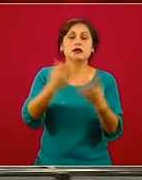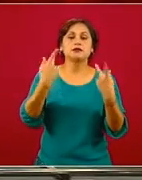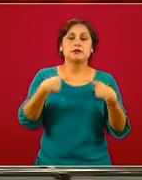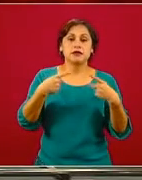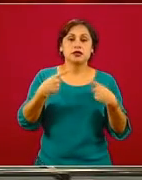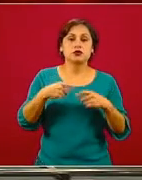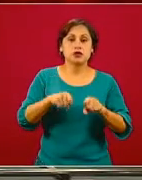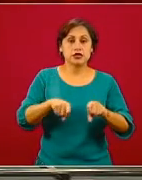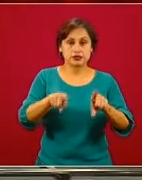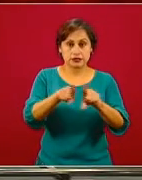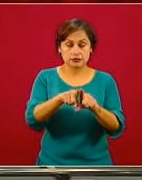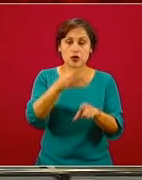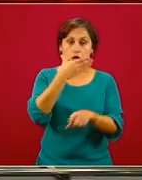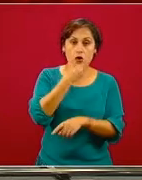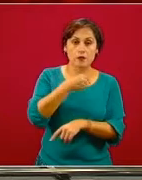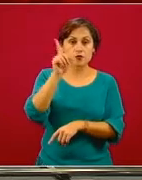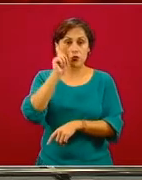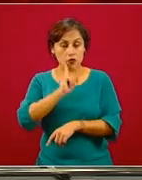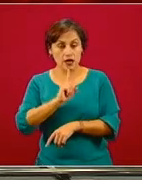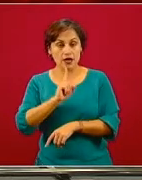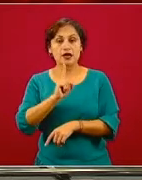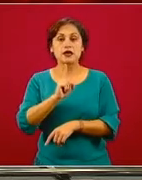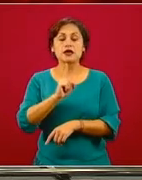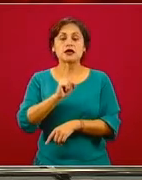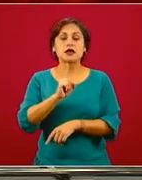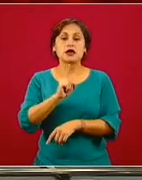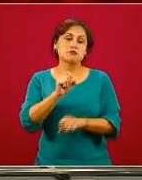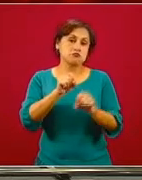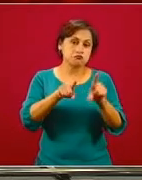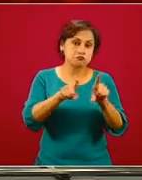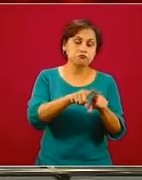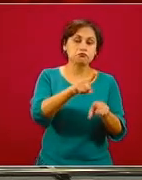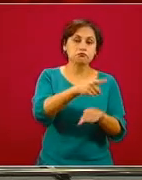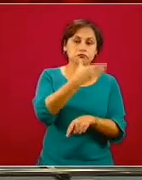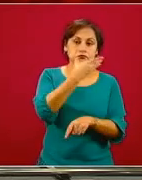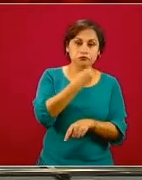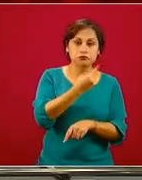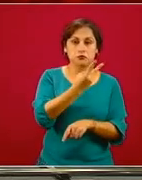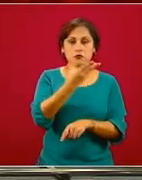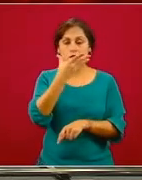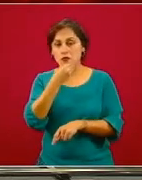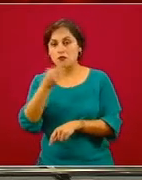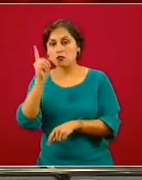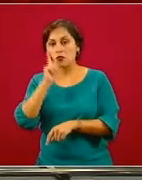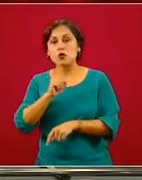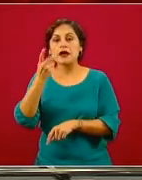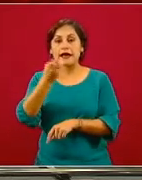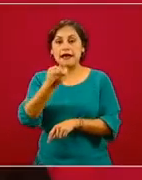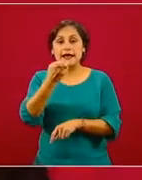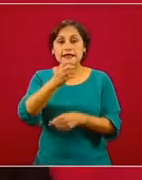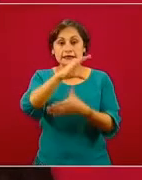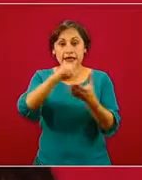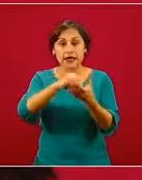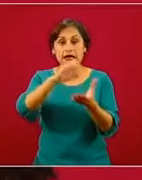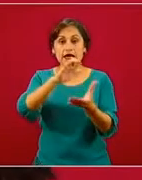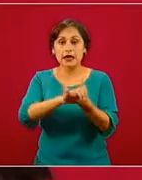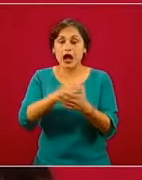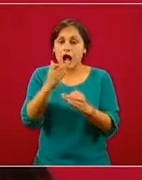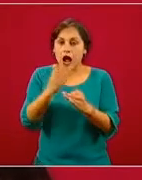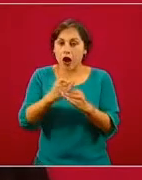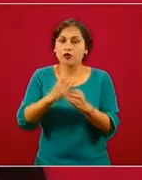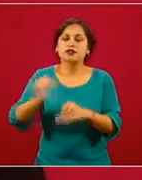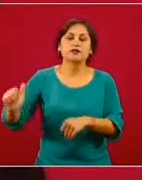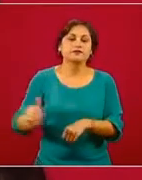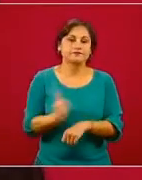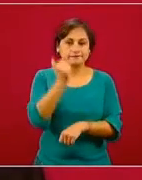want to protect them all. And yes, your question is very relevant because we also have to explore what